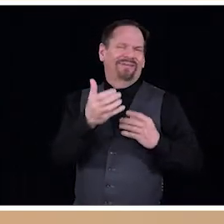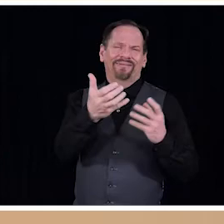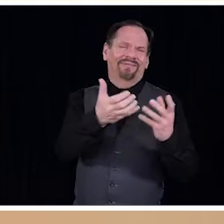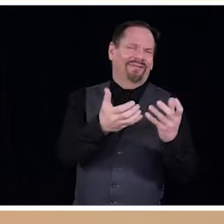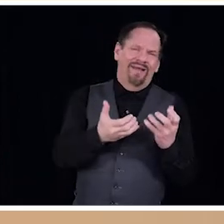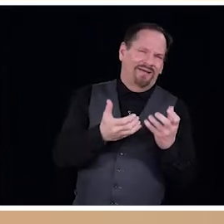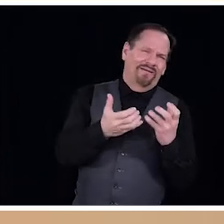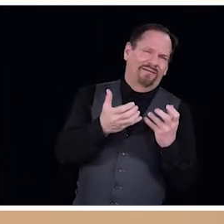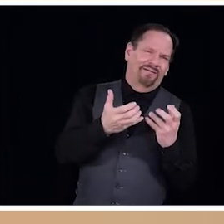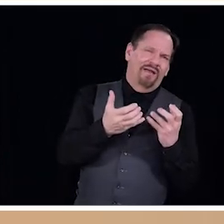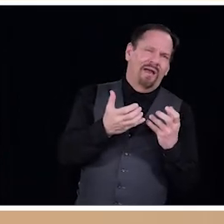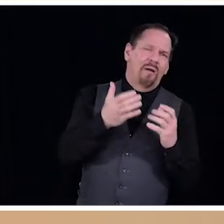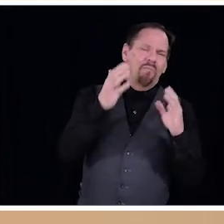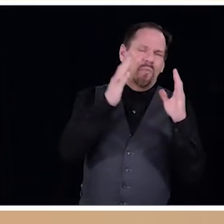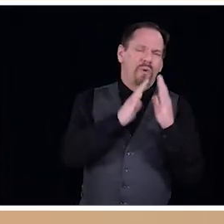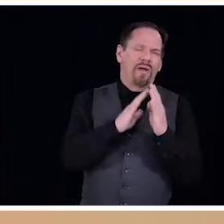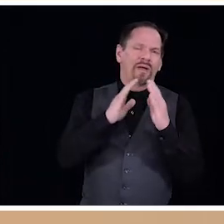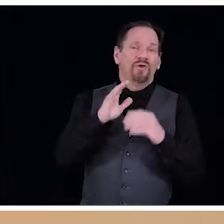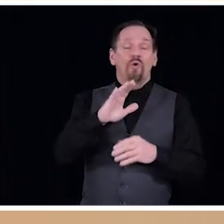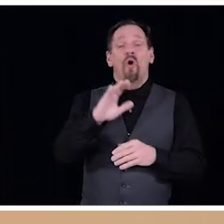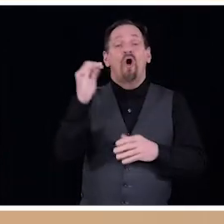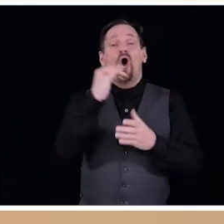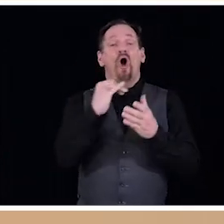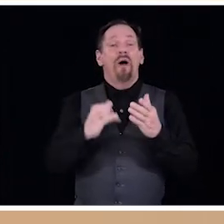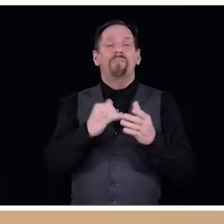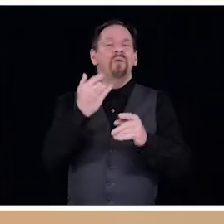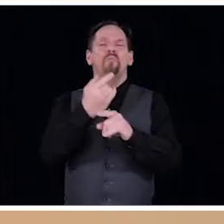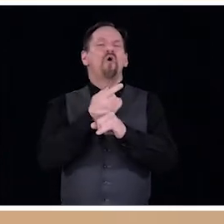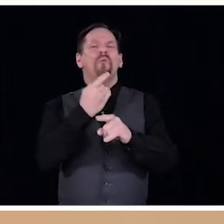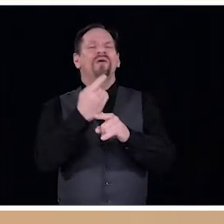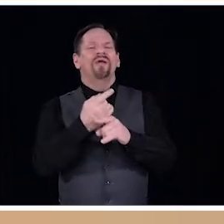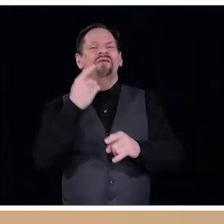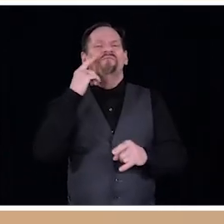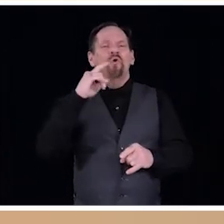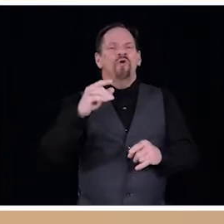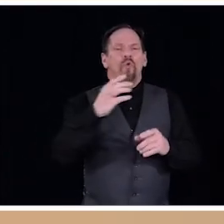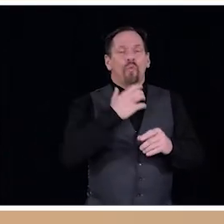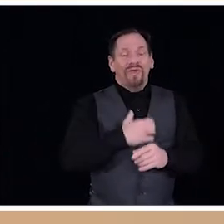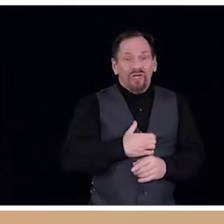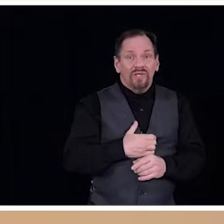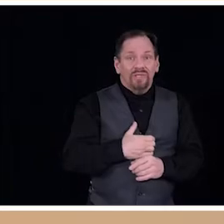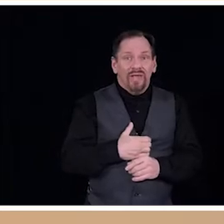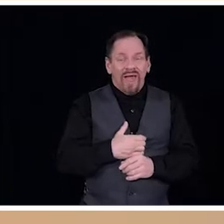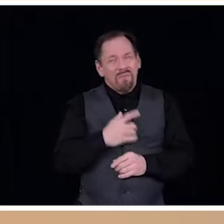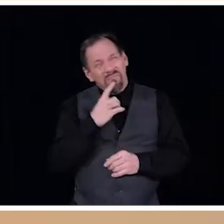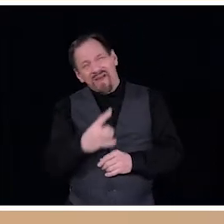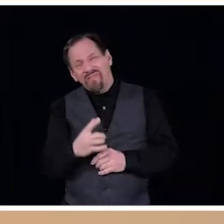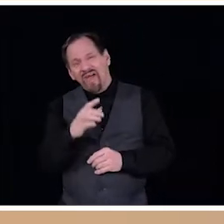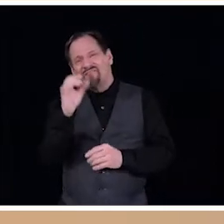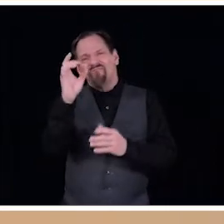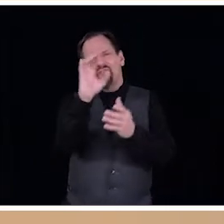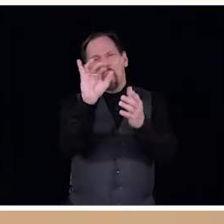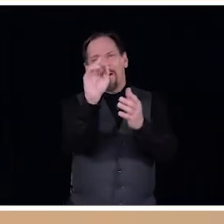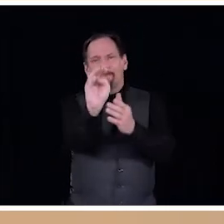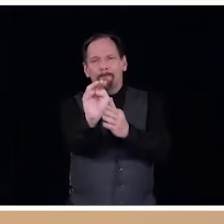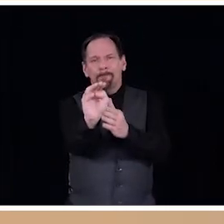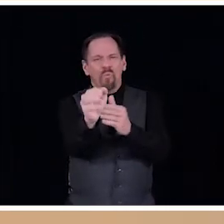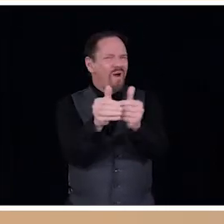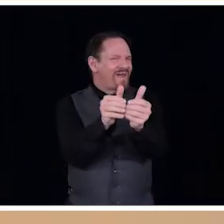amenable to your wishes and take the form that you wish it to. And may it grant you your every